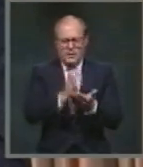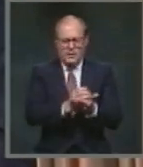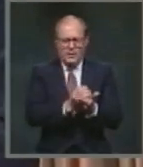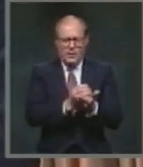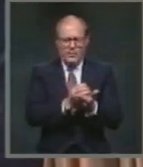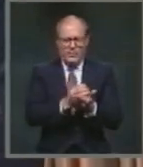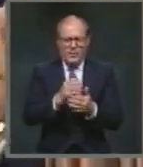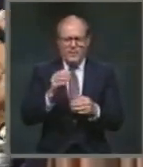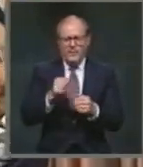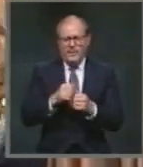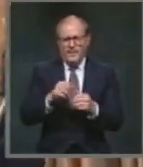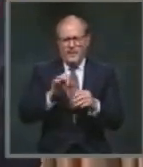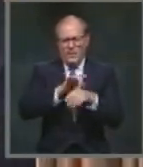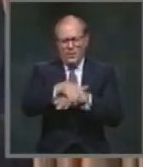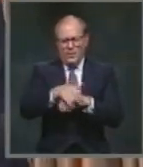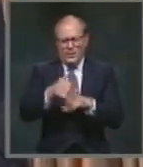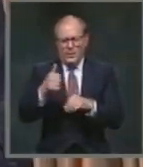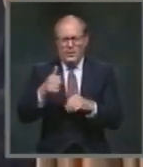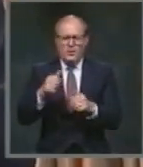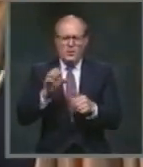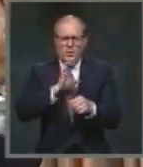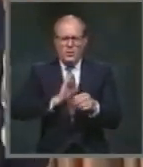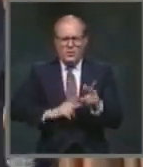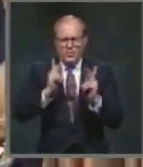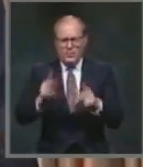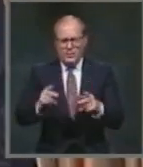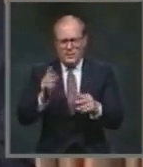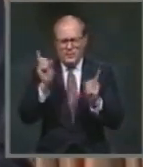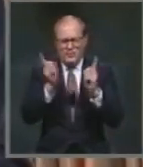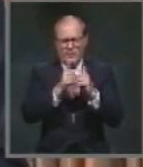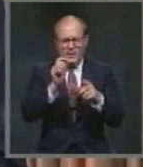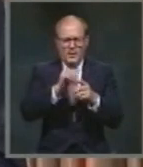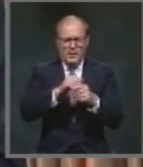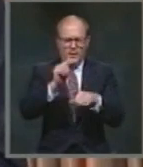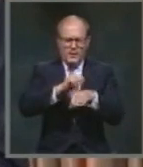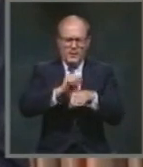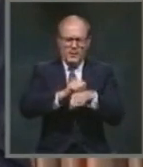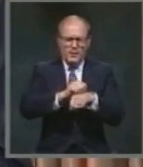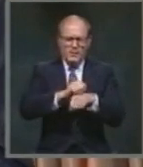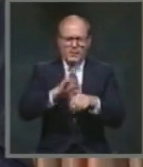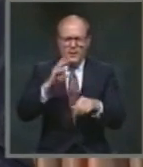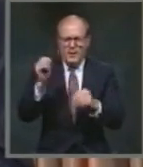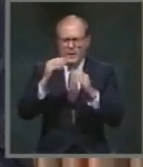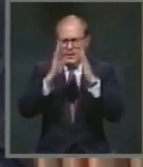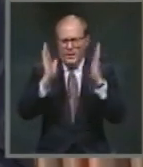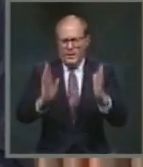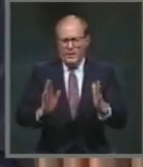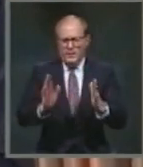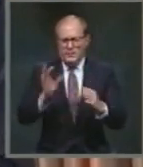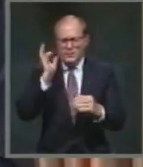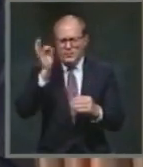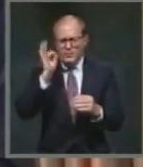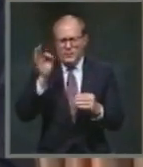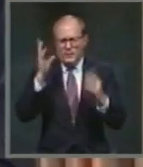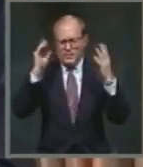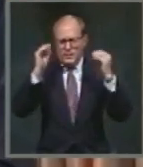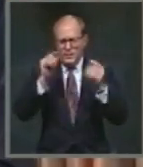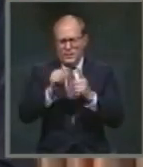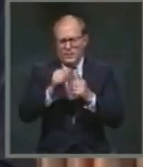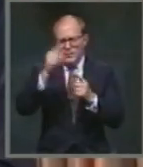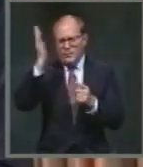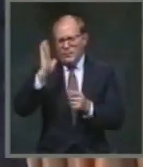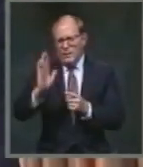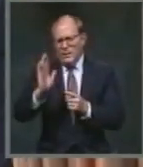42, early Christians met in the temple in every house to preach and teach the Word of